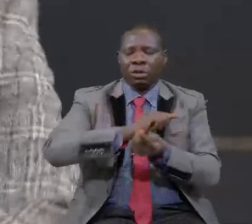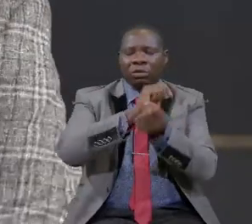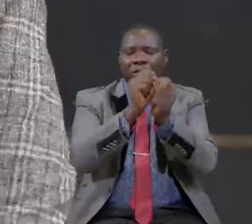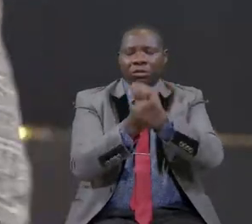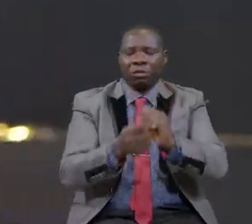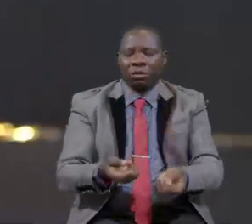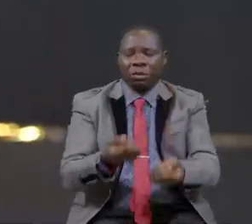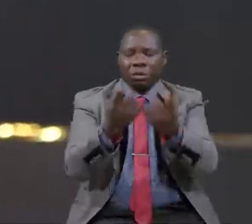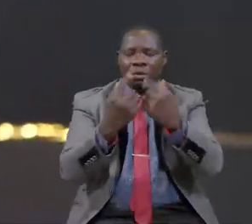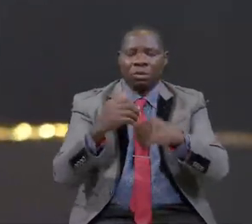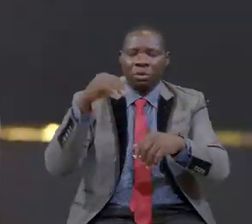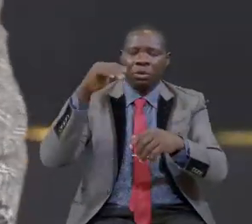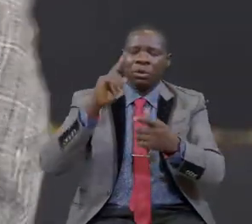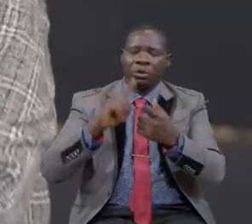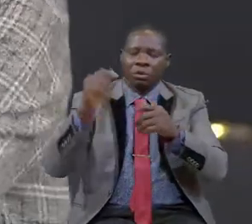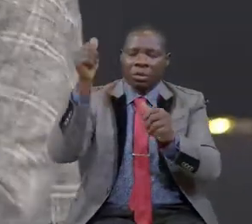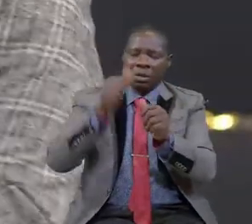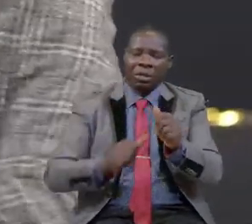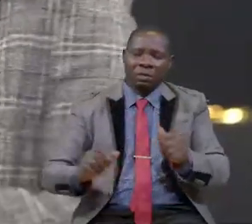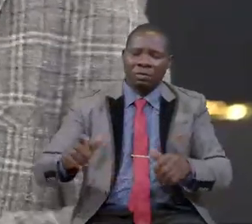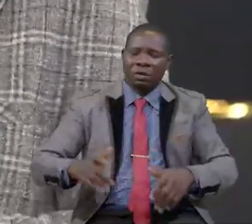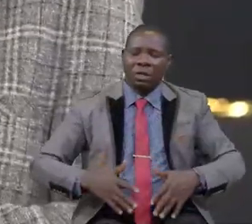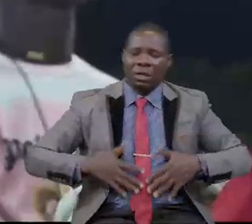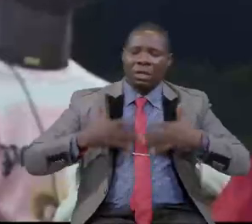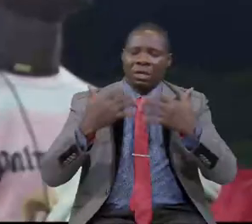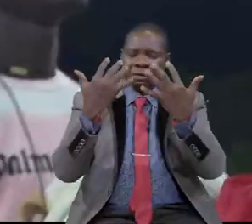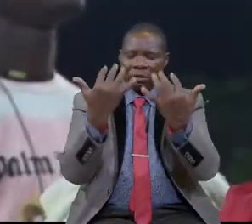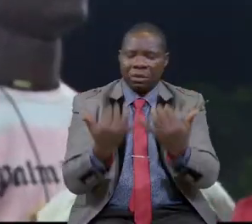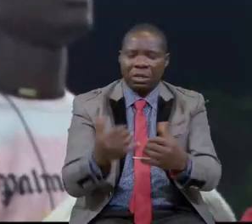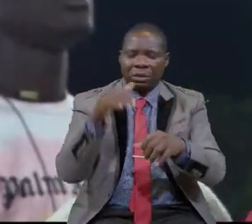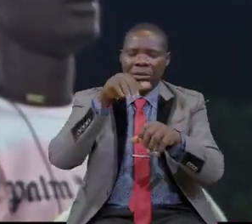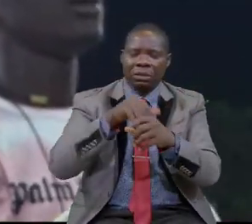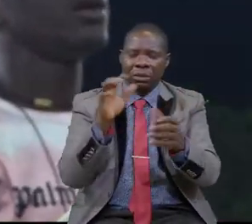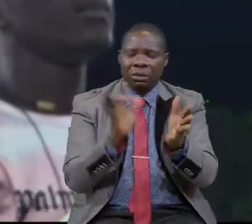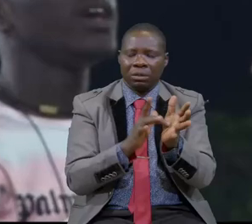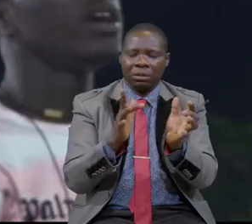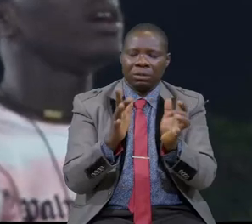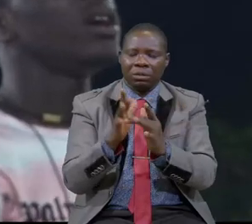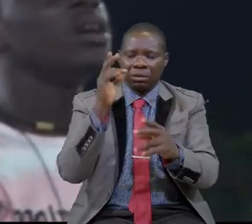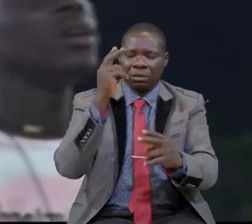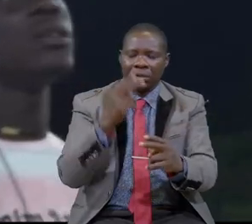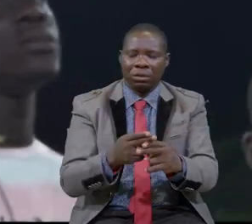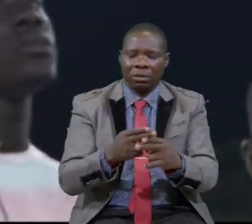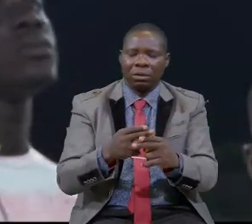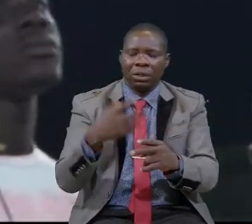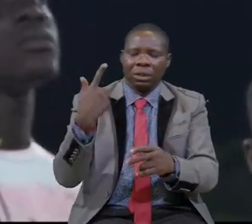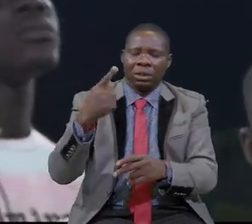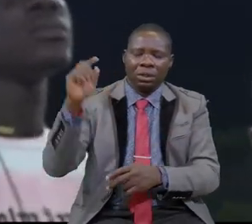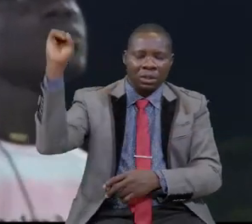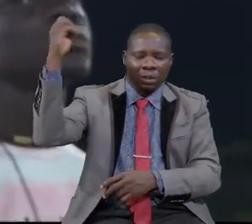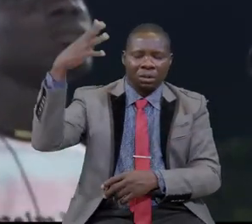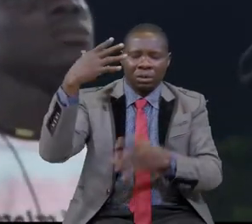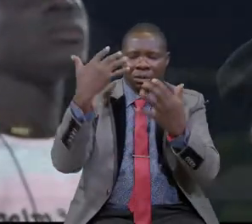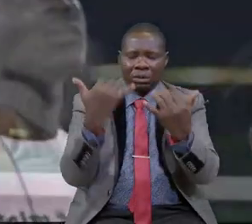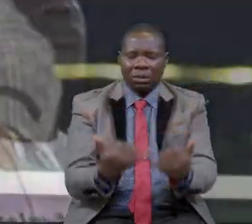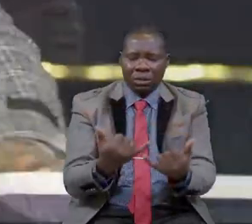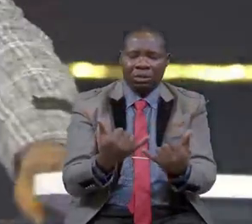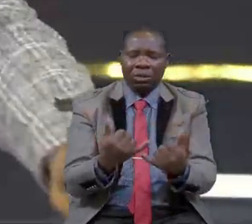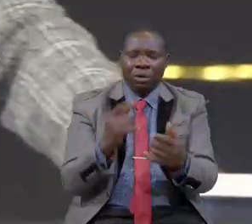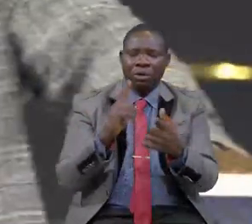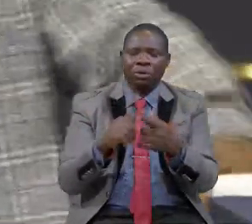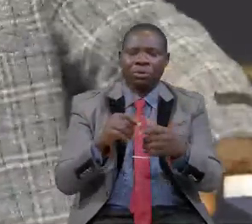in every life now, in Jesus' name. The grace now to